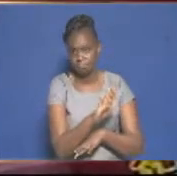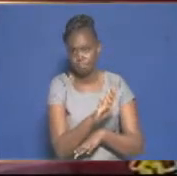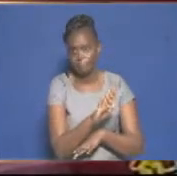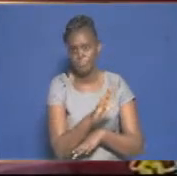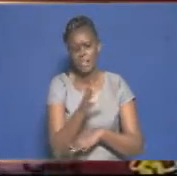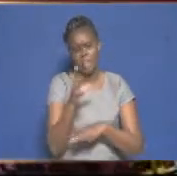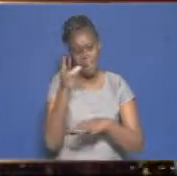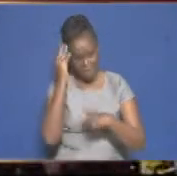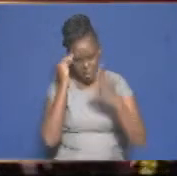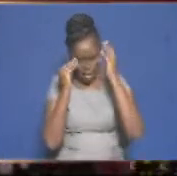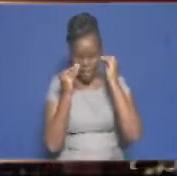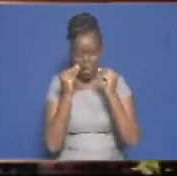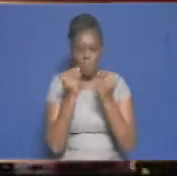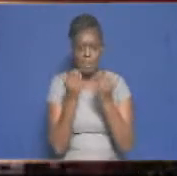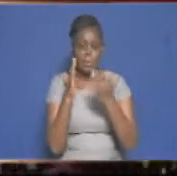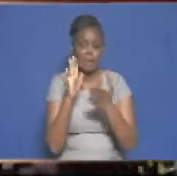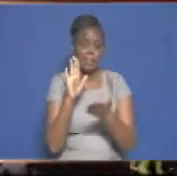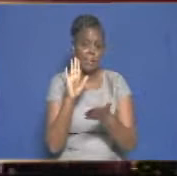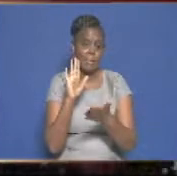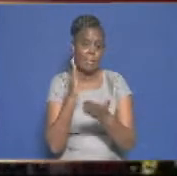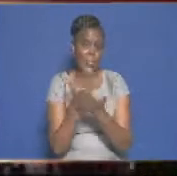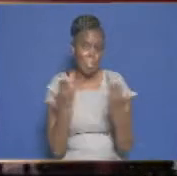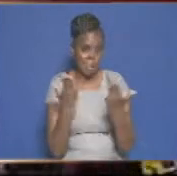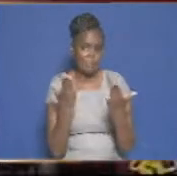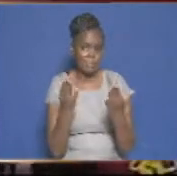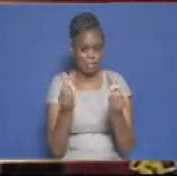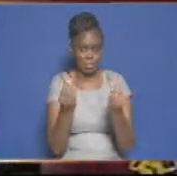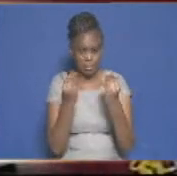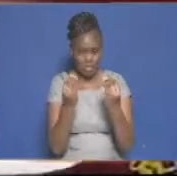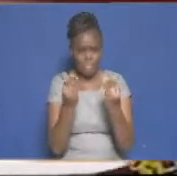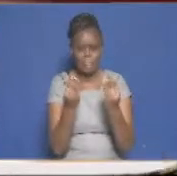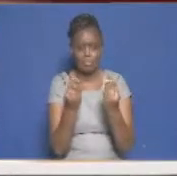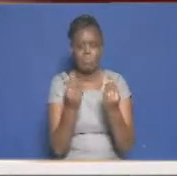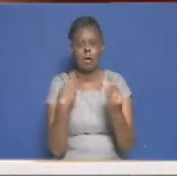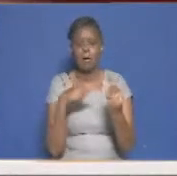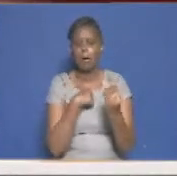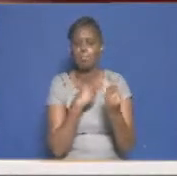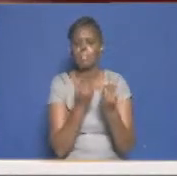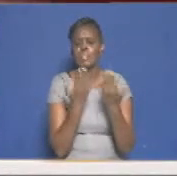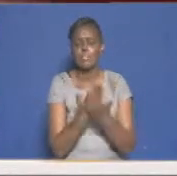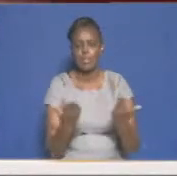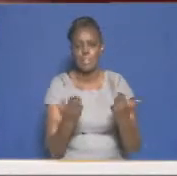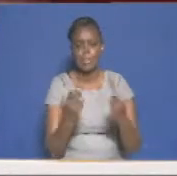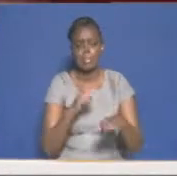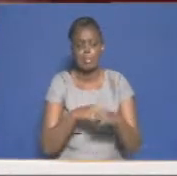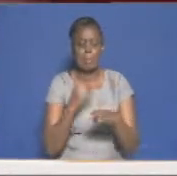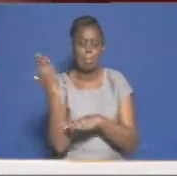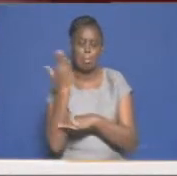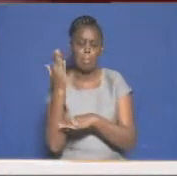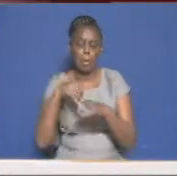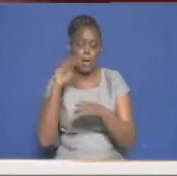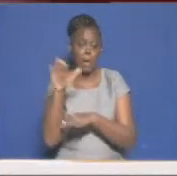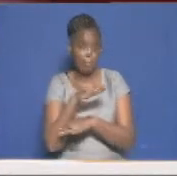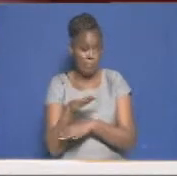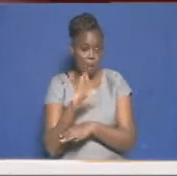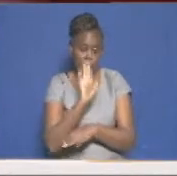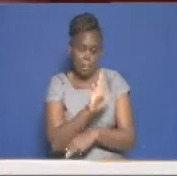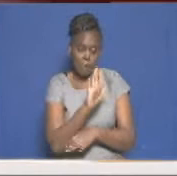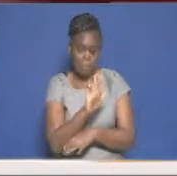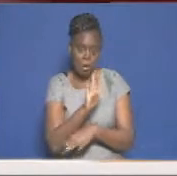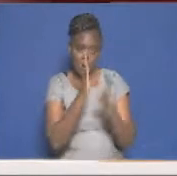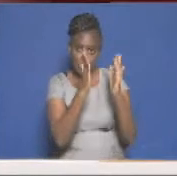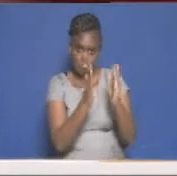Alitufunza mengi sana wakati alipokuwa akifanya debate. Na sana sana speaker, Jacob alikuwa ni mtu ambaye